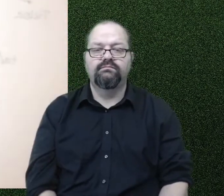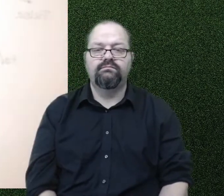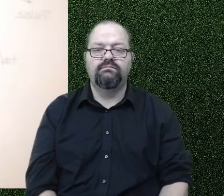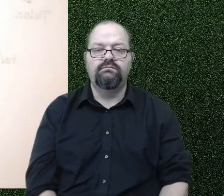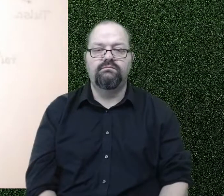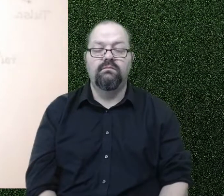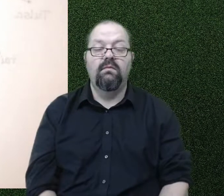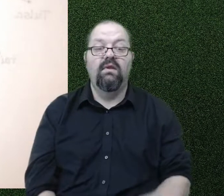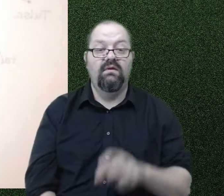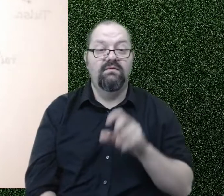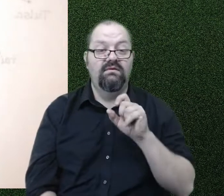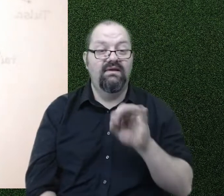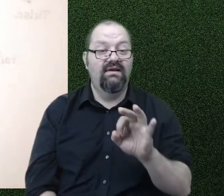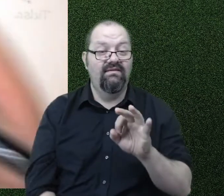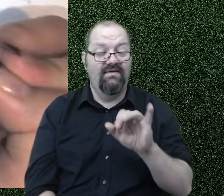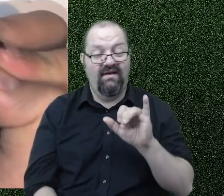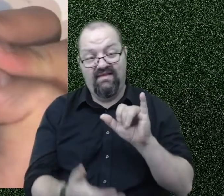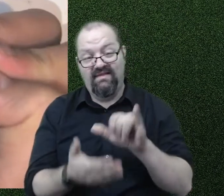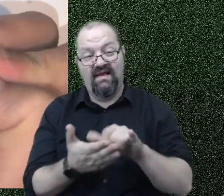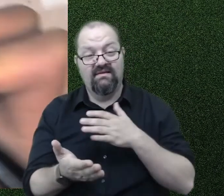So if this is my vector U,